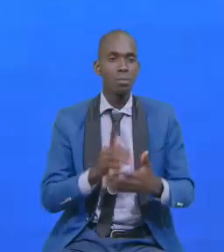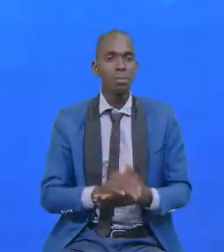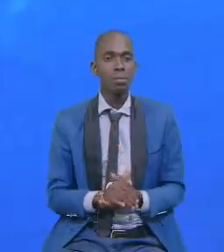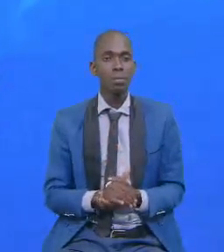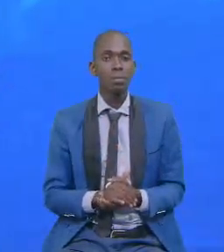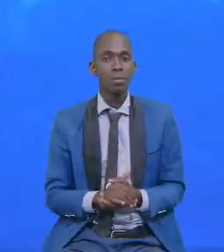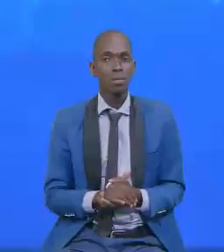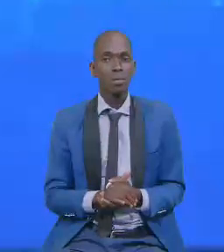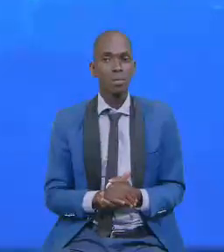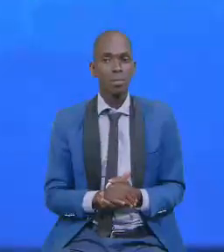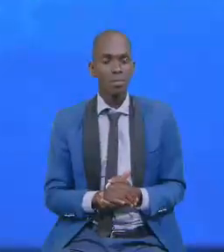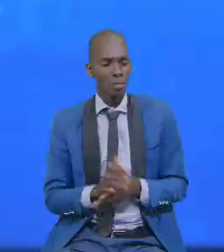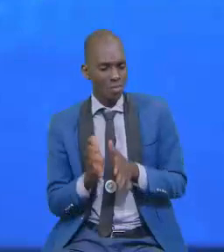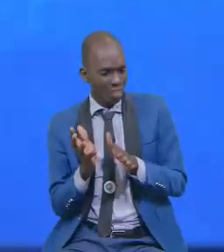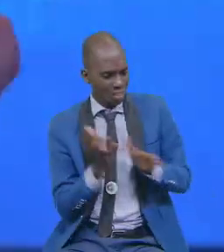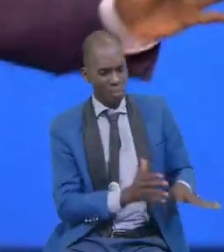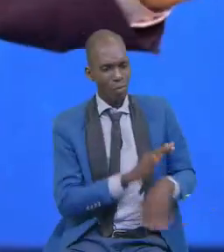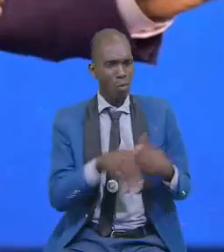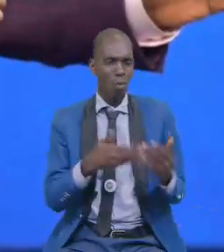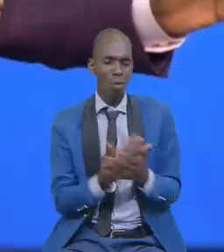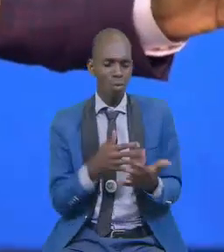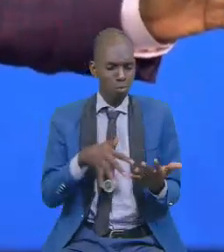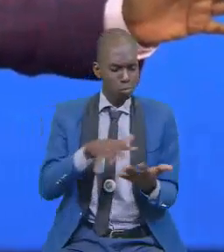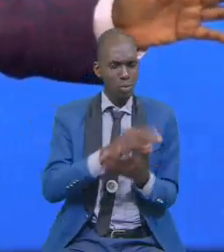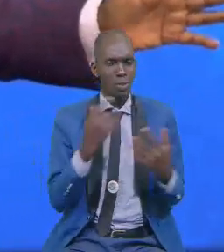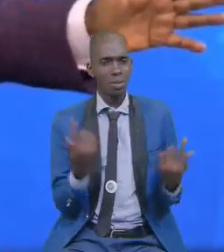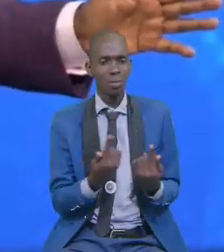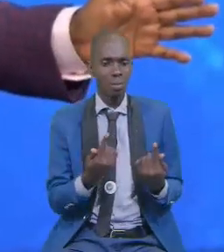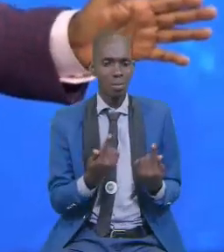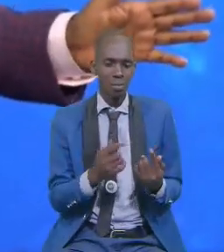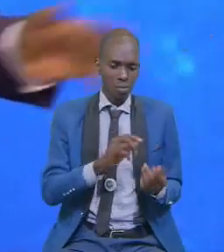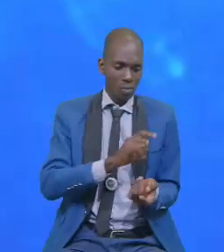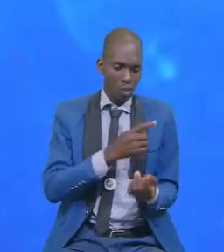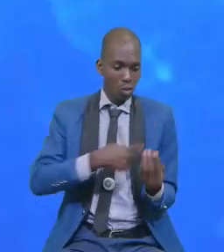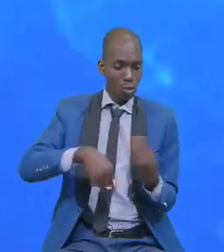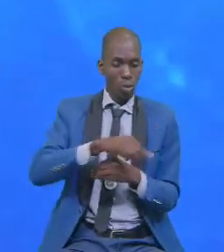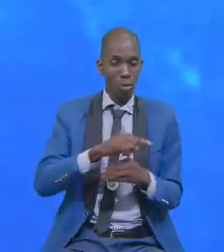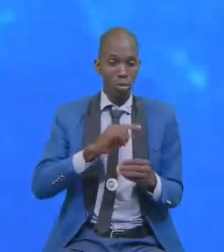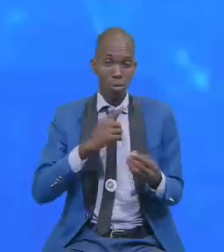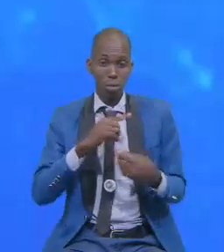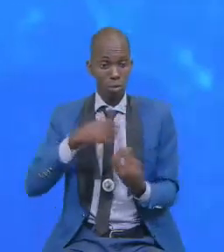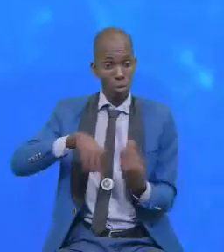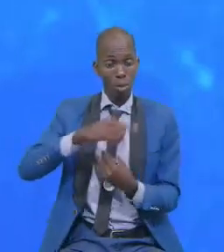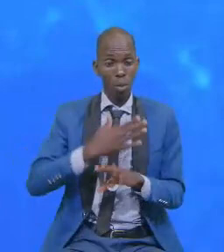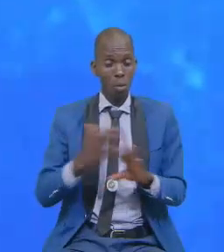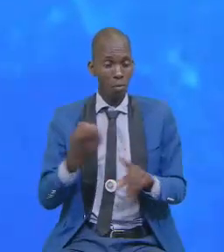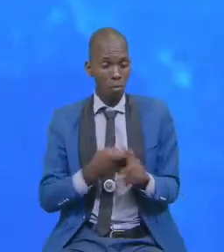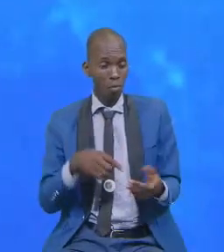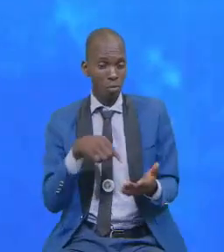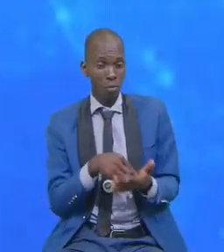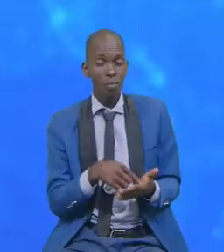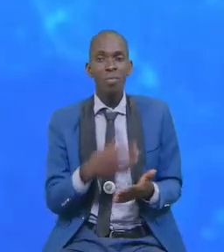You leave all these things. You turn away from them. You call upon the